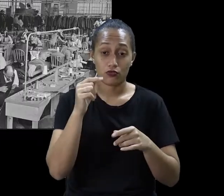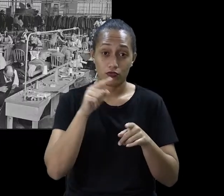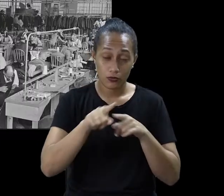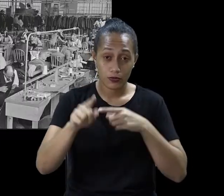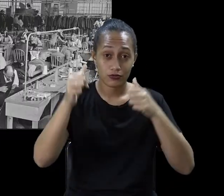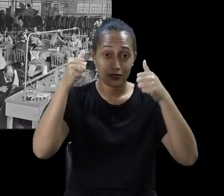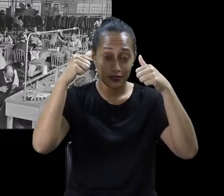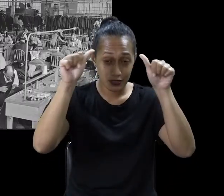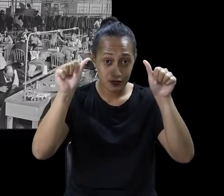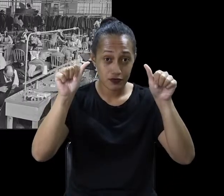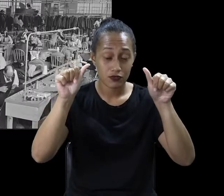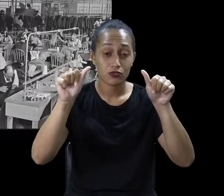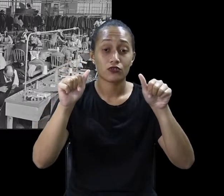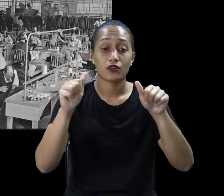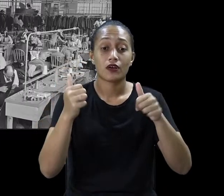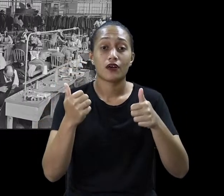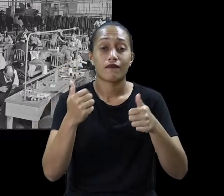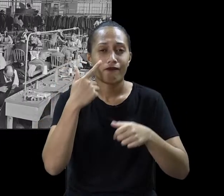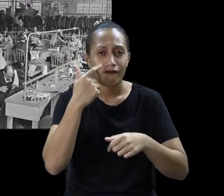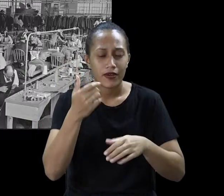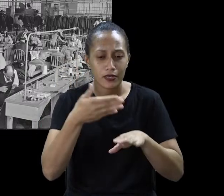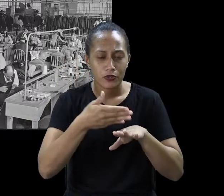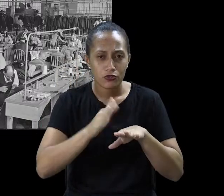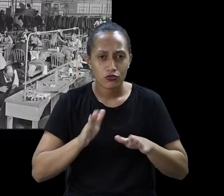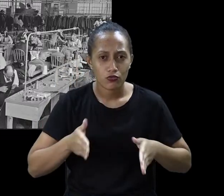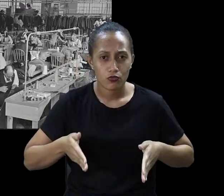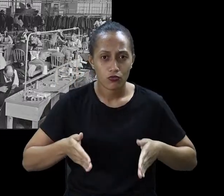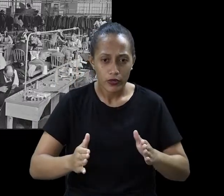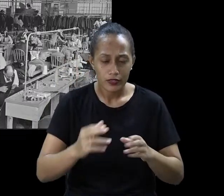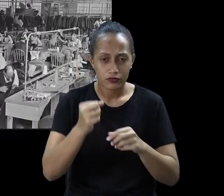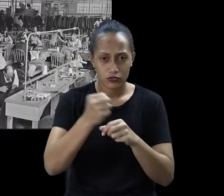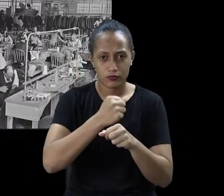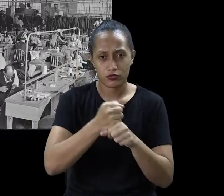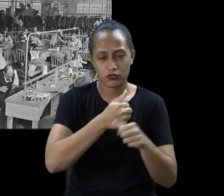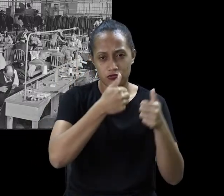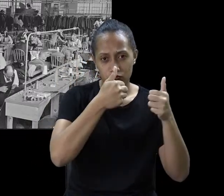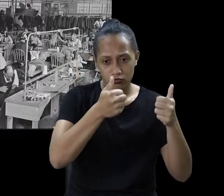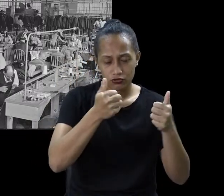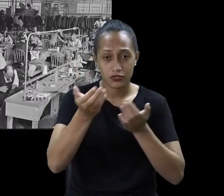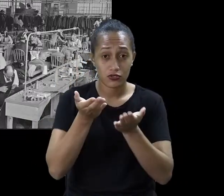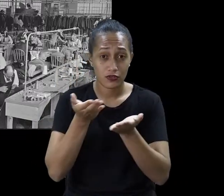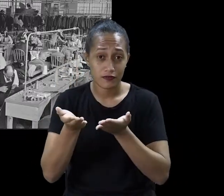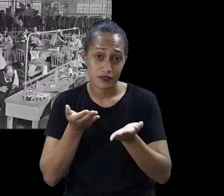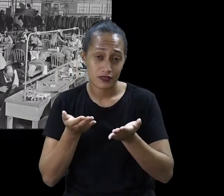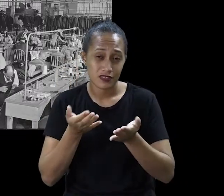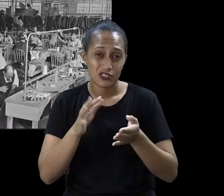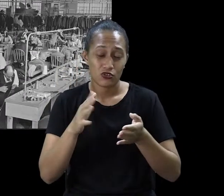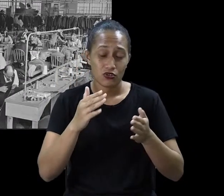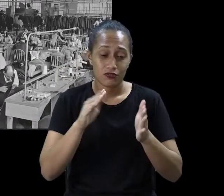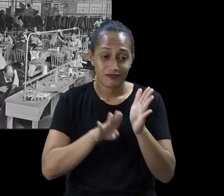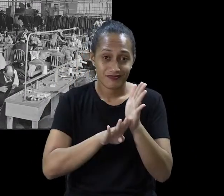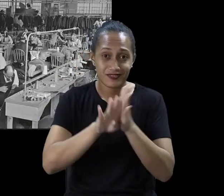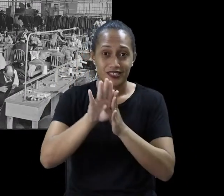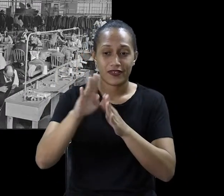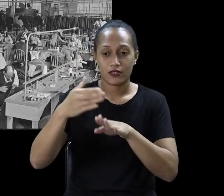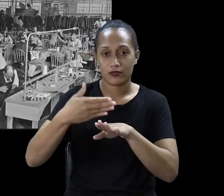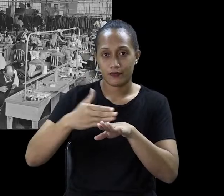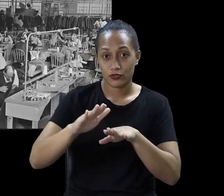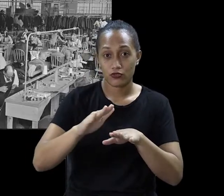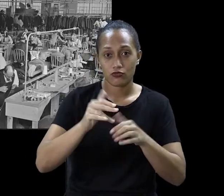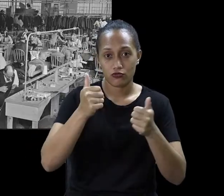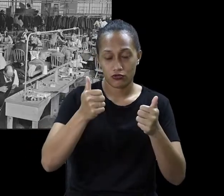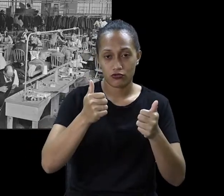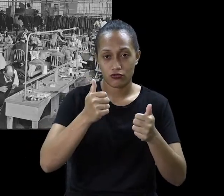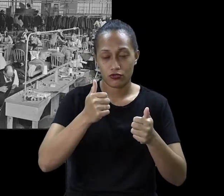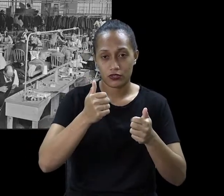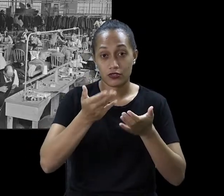need supplies, you might need a factory, you might need people to work in the factory. You need all of these different things. But the idea of the four